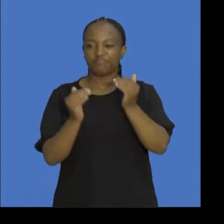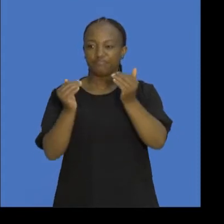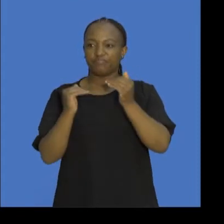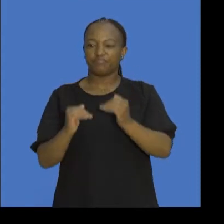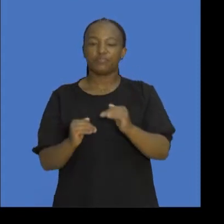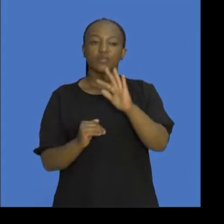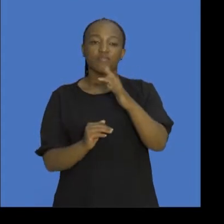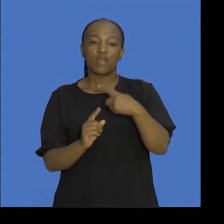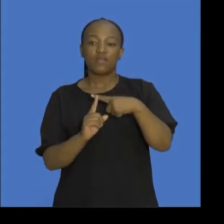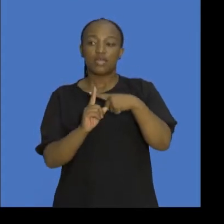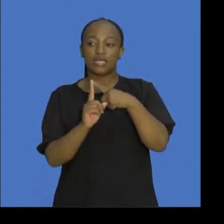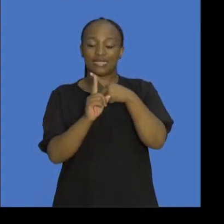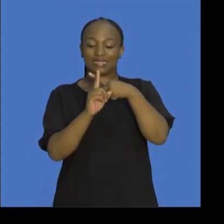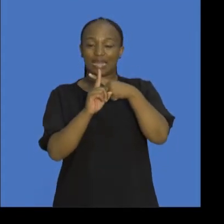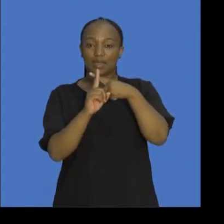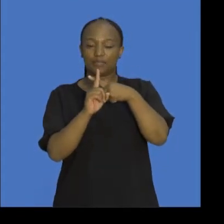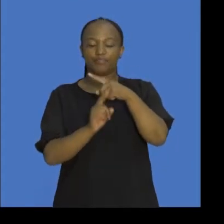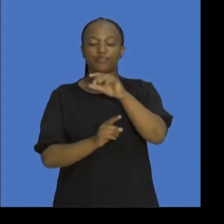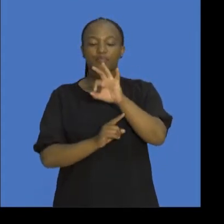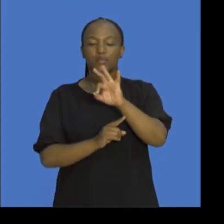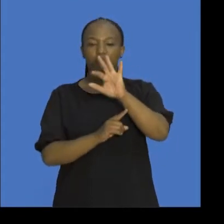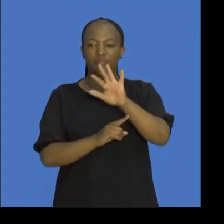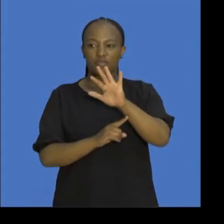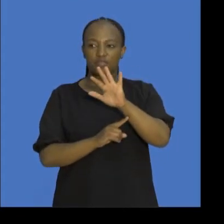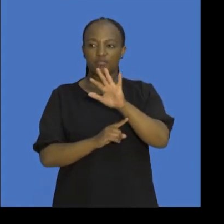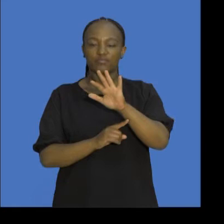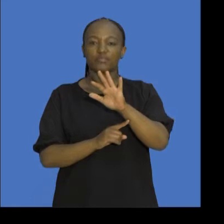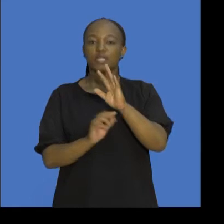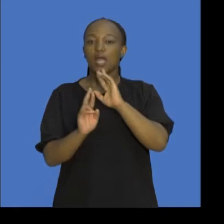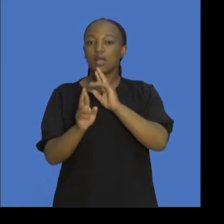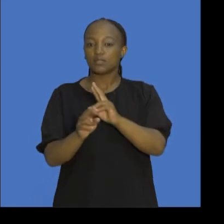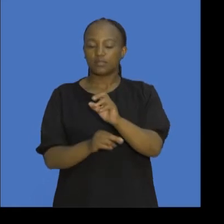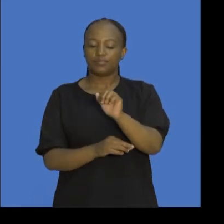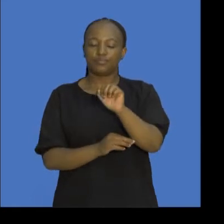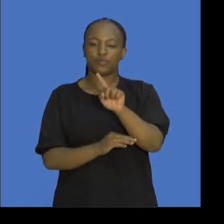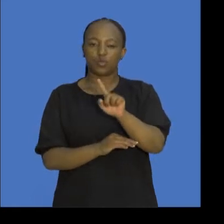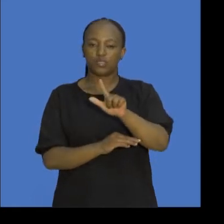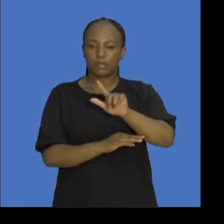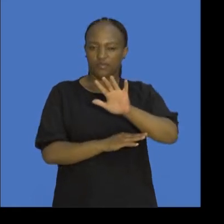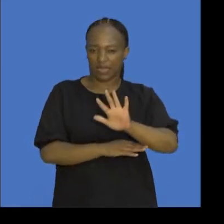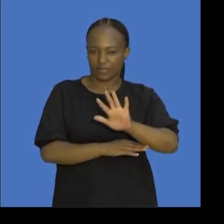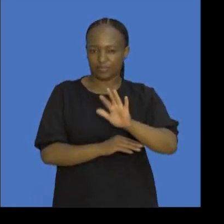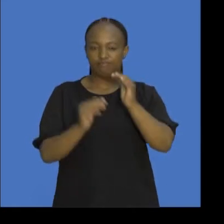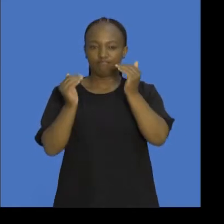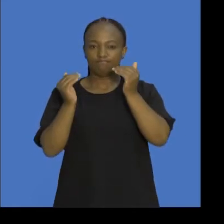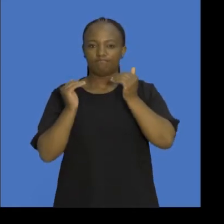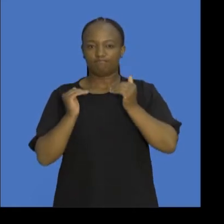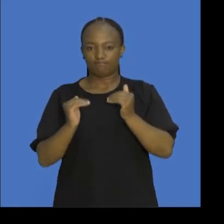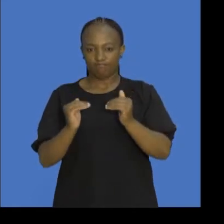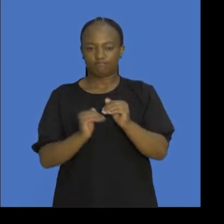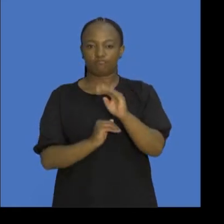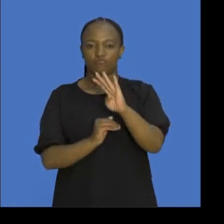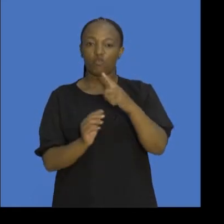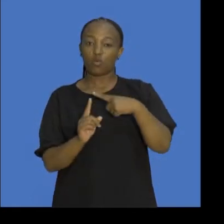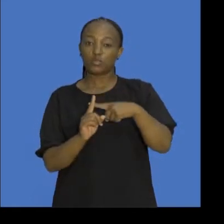175. Then 5 times 35, 5 times 35, we get 175.